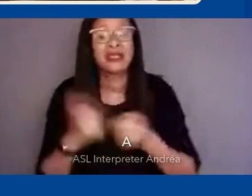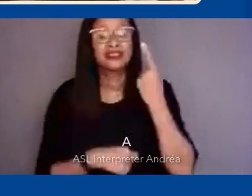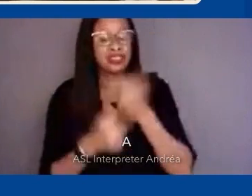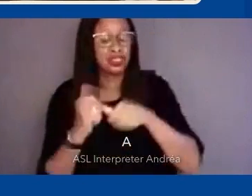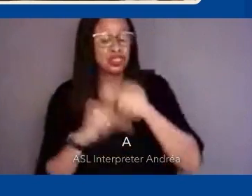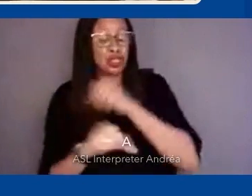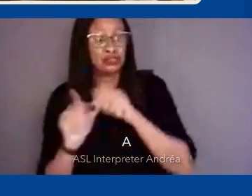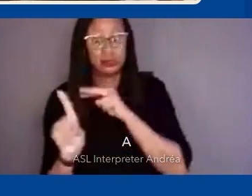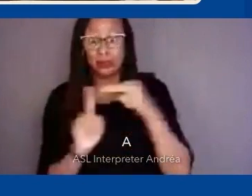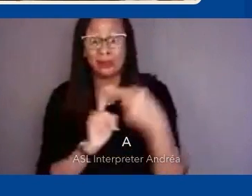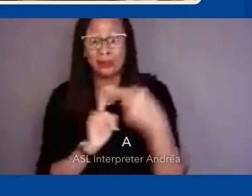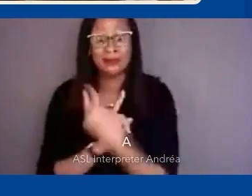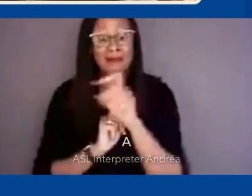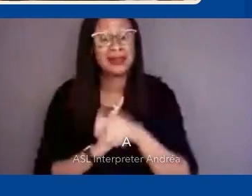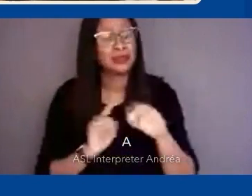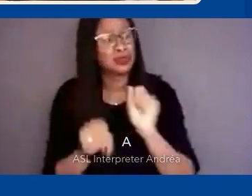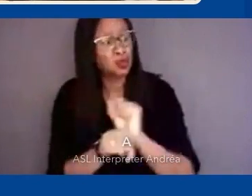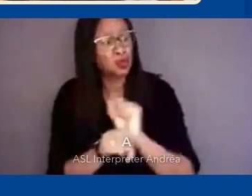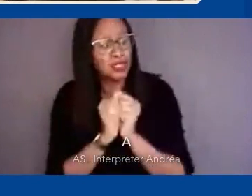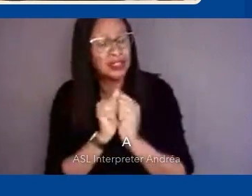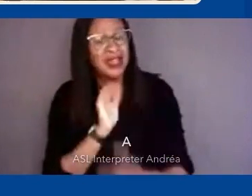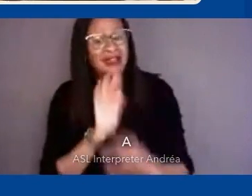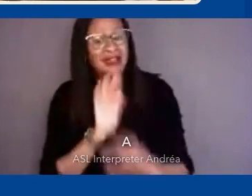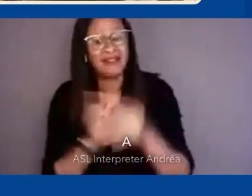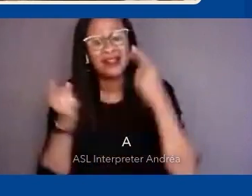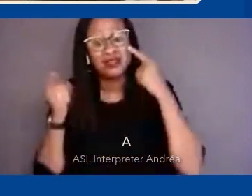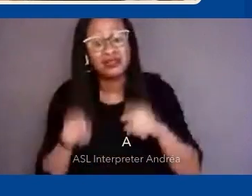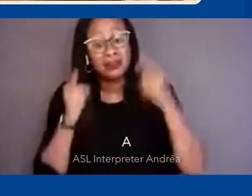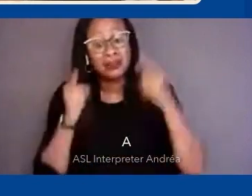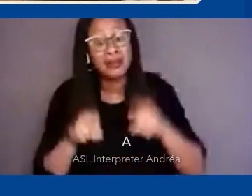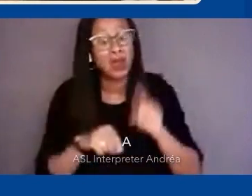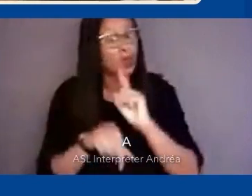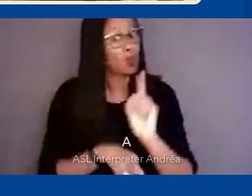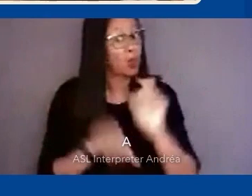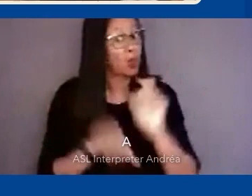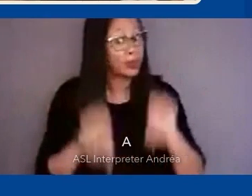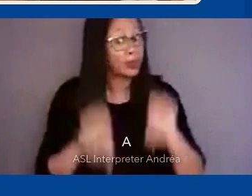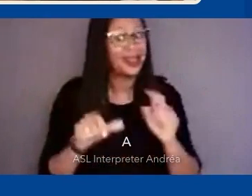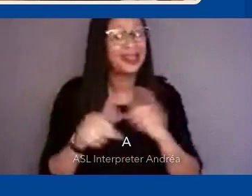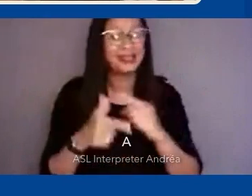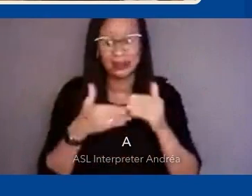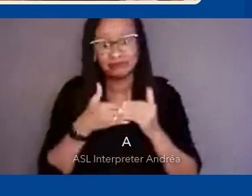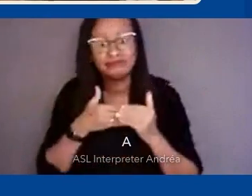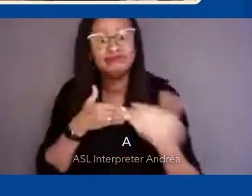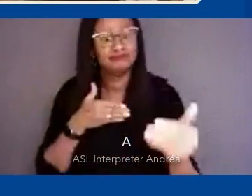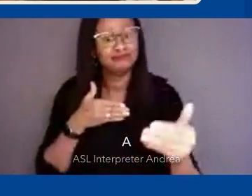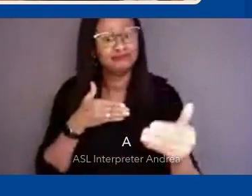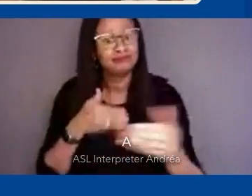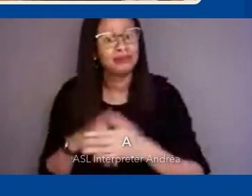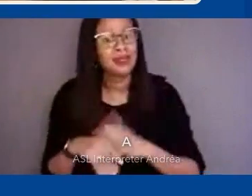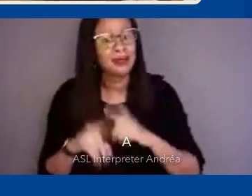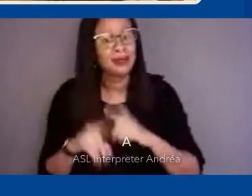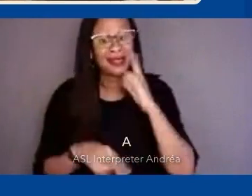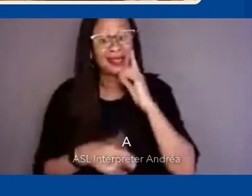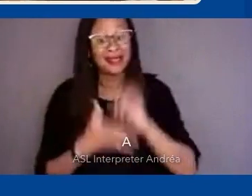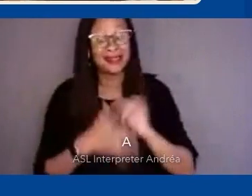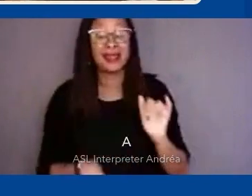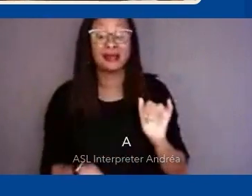and work together and find consensus where we can and push on. But I do think that was